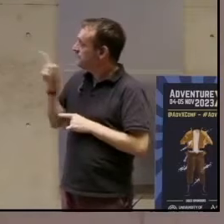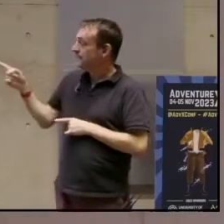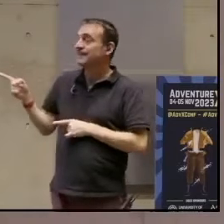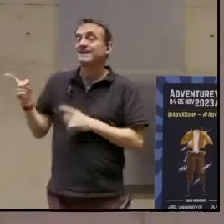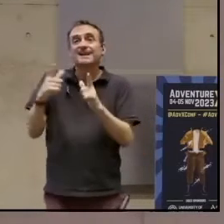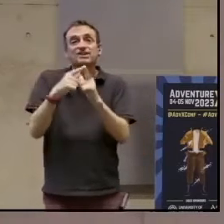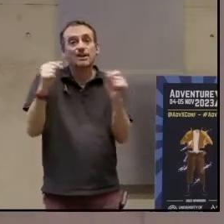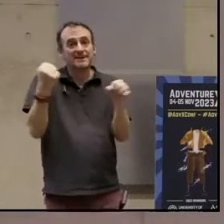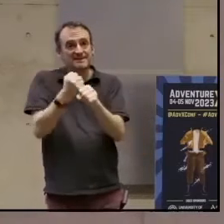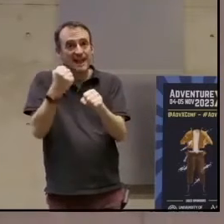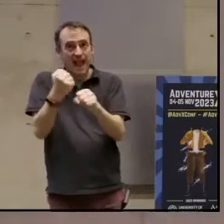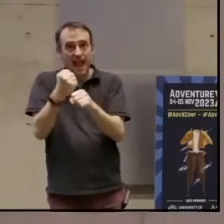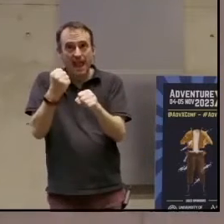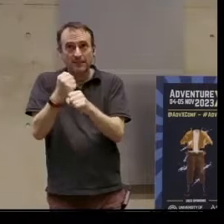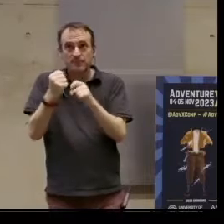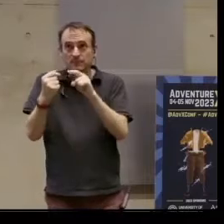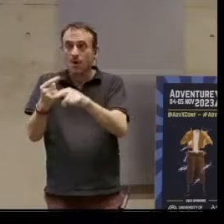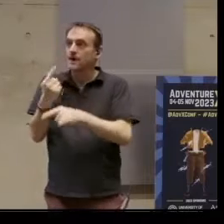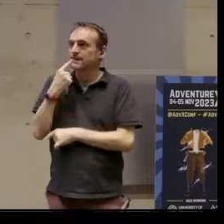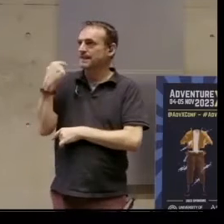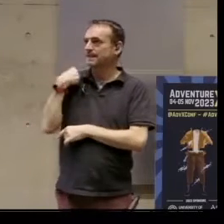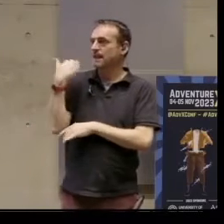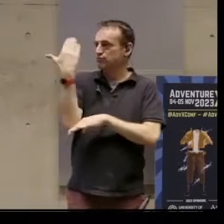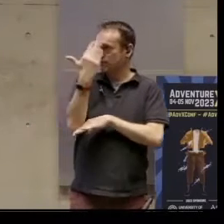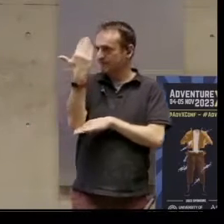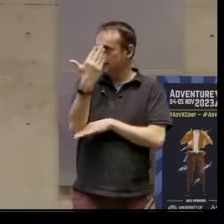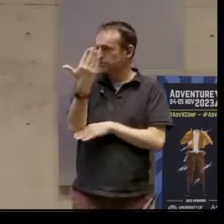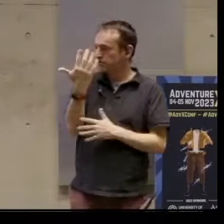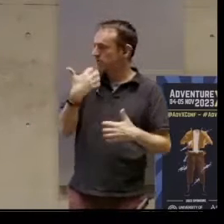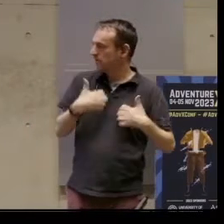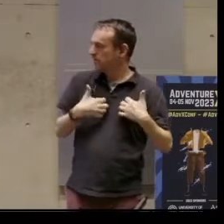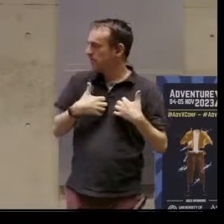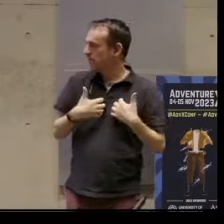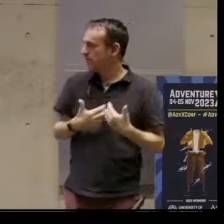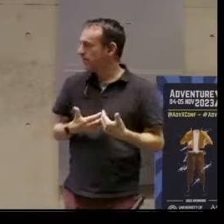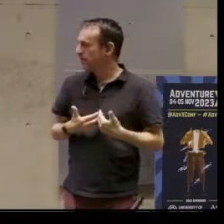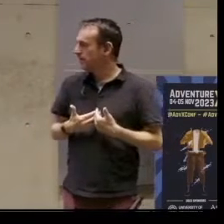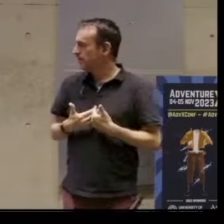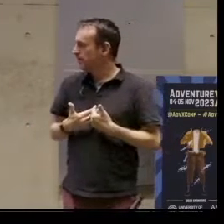made a very fantastic appearance yesterday. From what I hear, sorry I missed that. This is